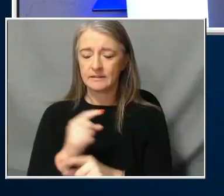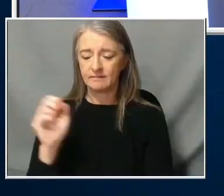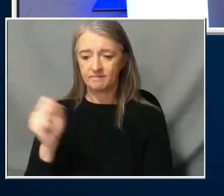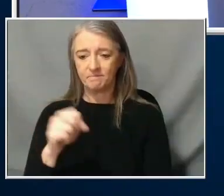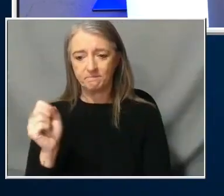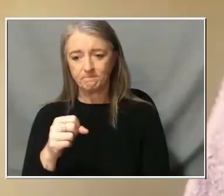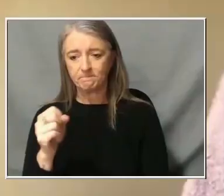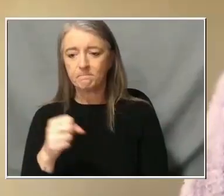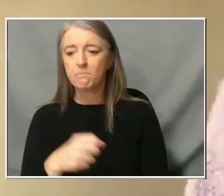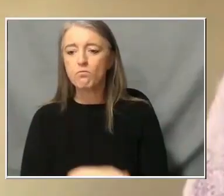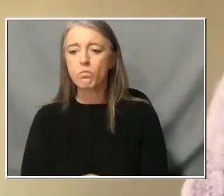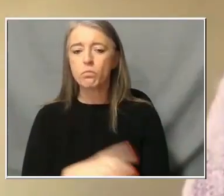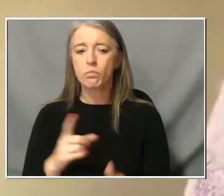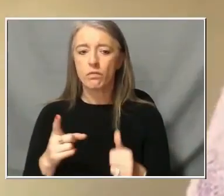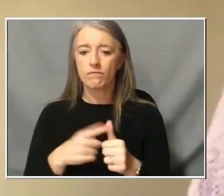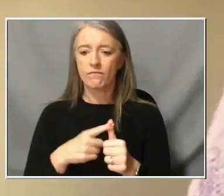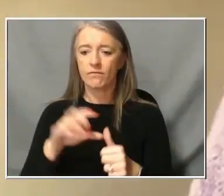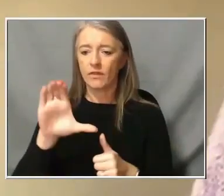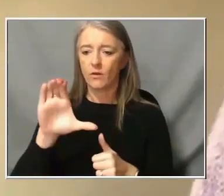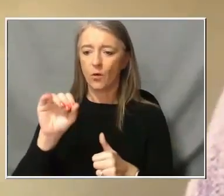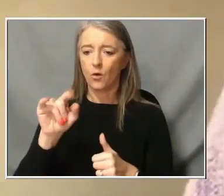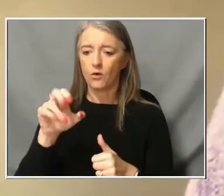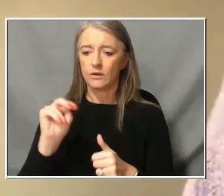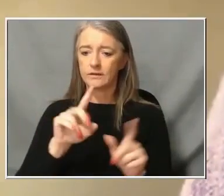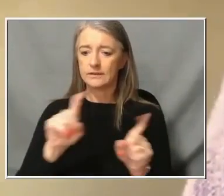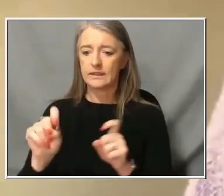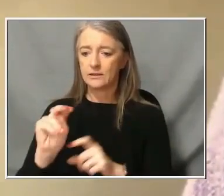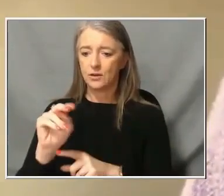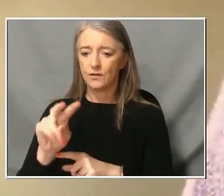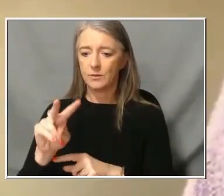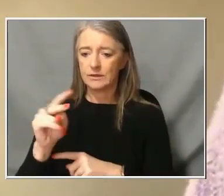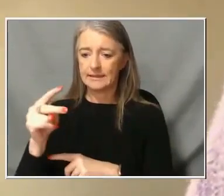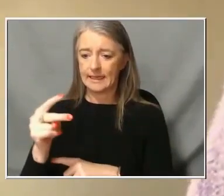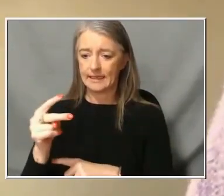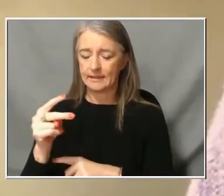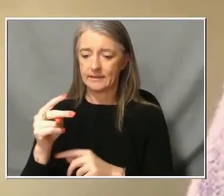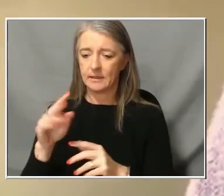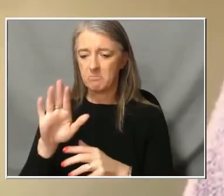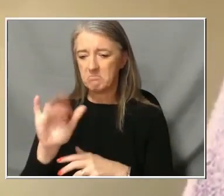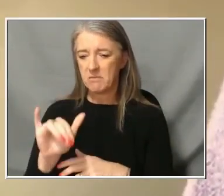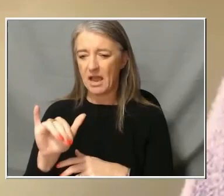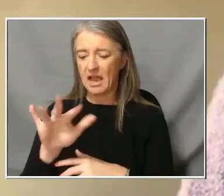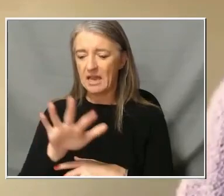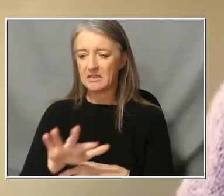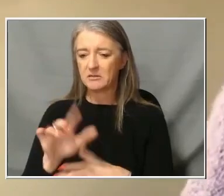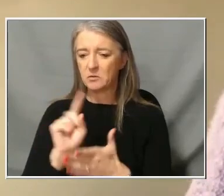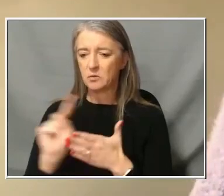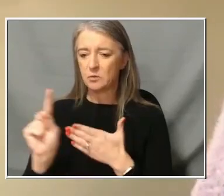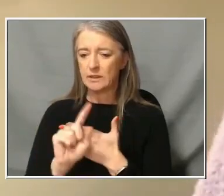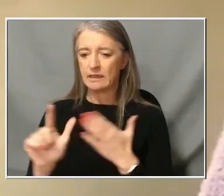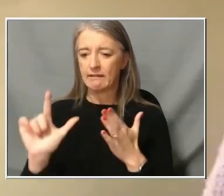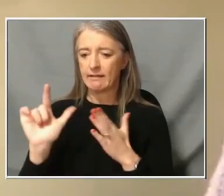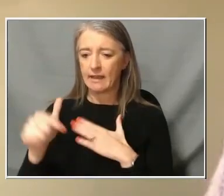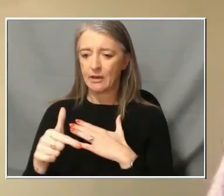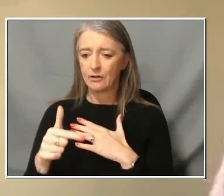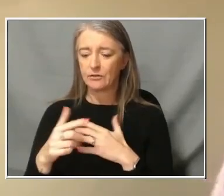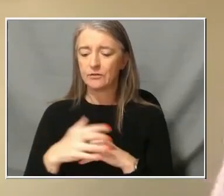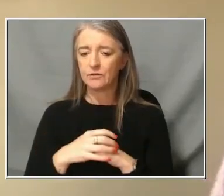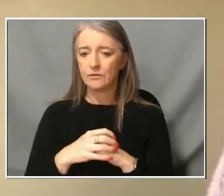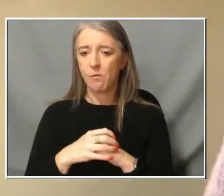Yes, I had my colonoscopy, like I said, on November 2nd, and by, a week later, I was